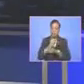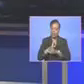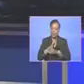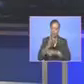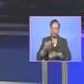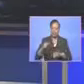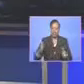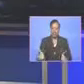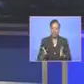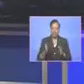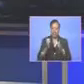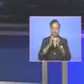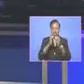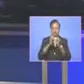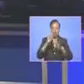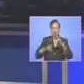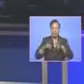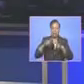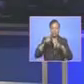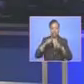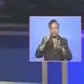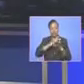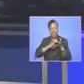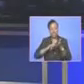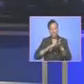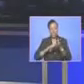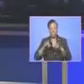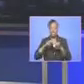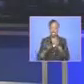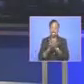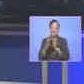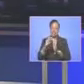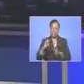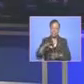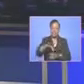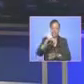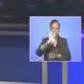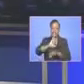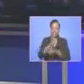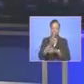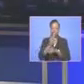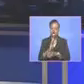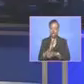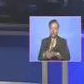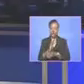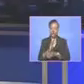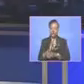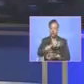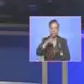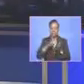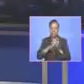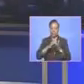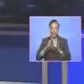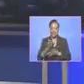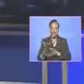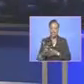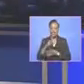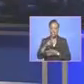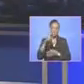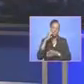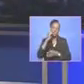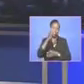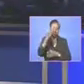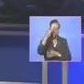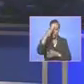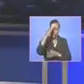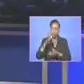people to register so they can be assisted in finding employment. Now, in this week's Things You Should Know, the Director of Labor tells Cleopatra Murphy what